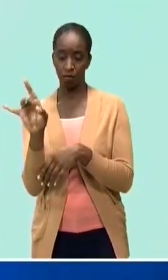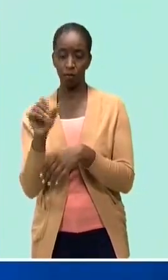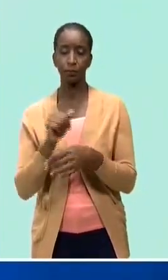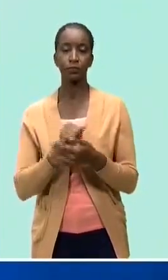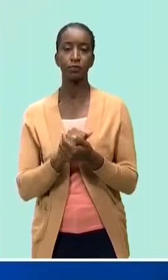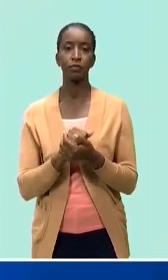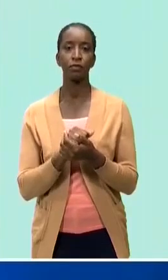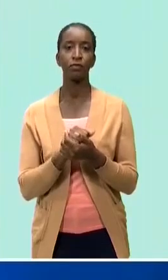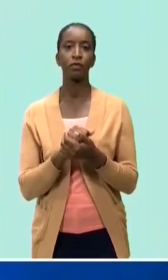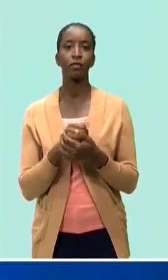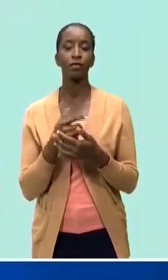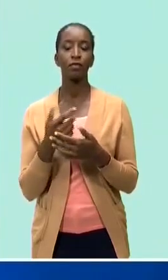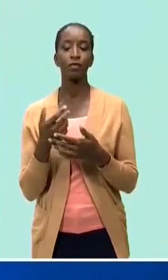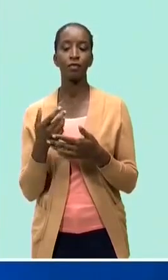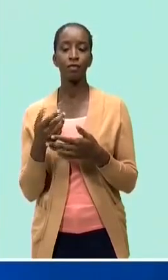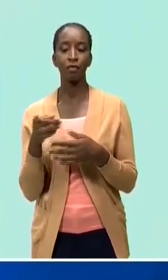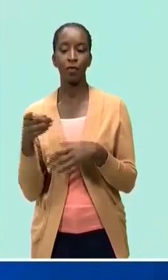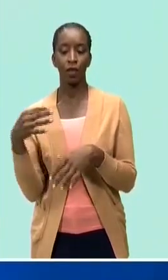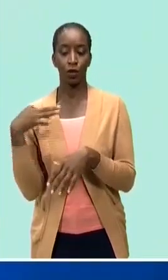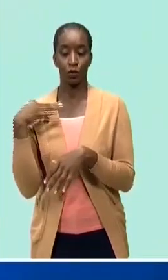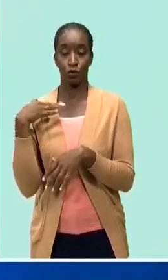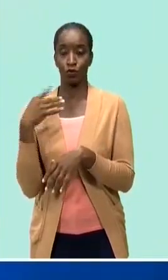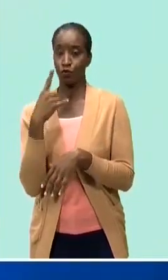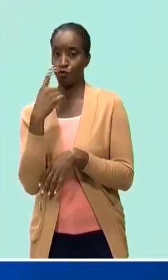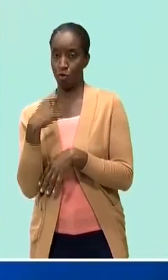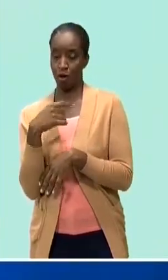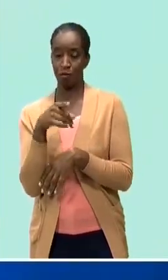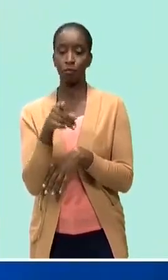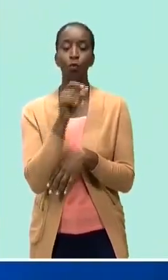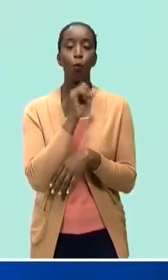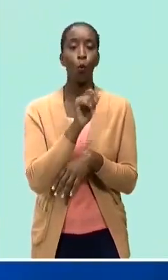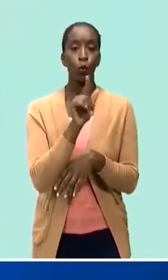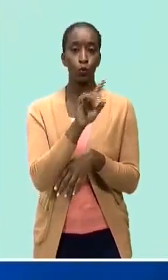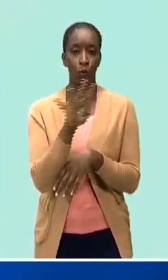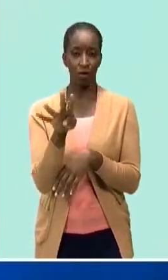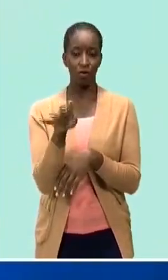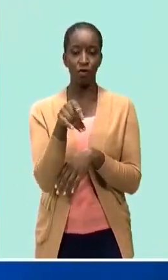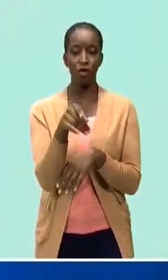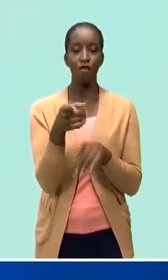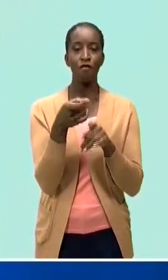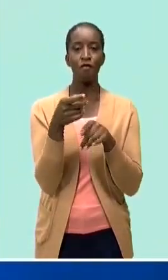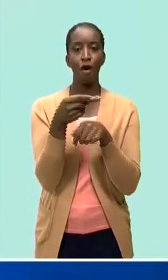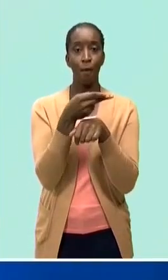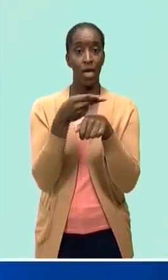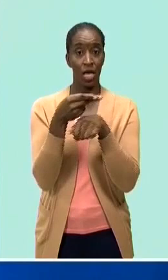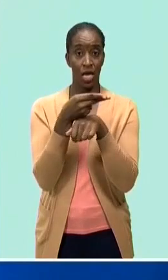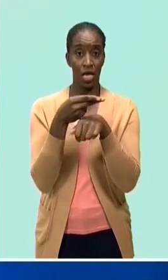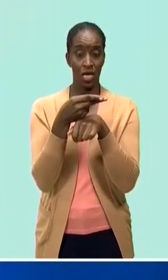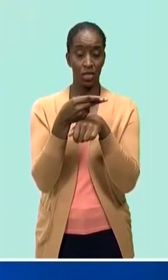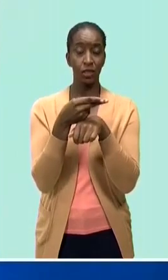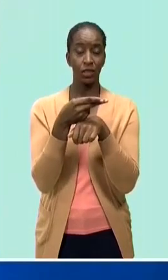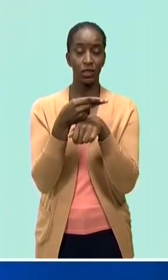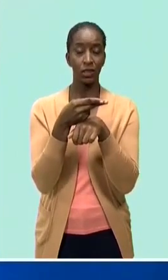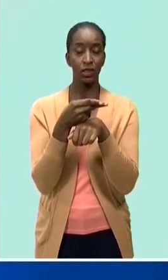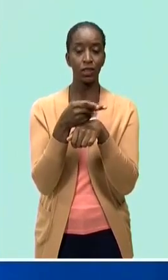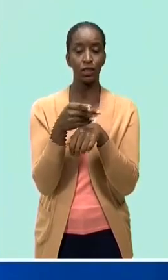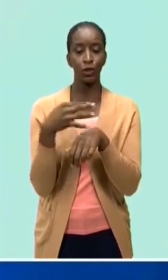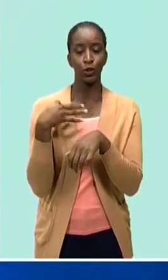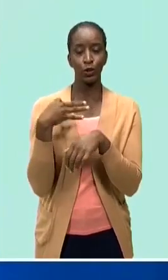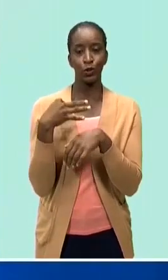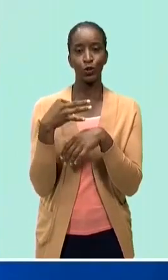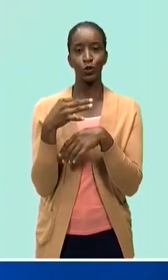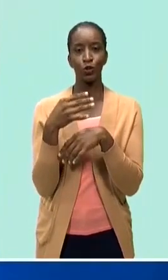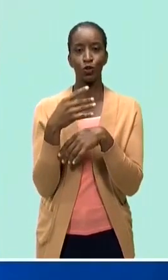Alley off Kemp Road in the red plaid shirt, 24-year-old Haitian national Willie Exama of Mackey Street in the burgundy